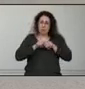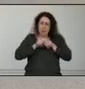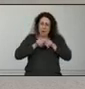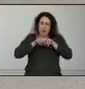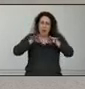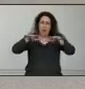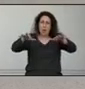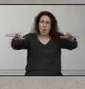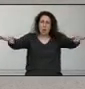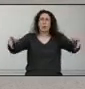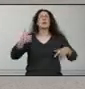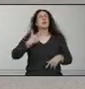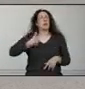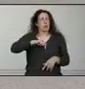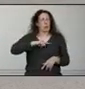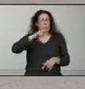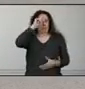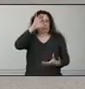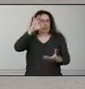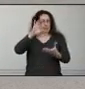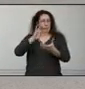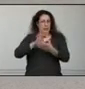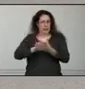we believe that